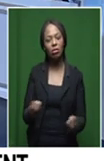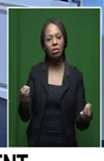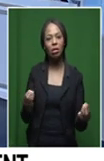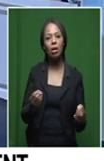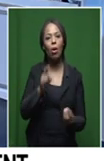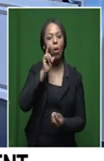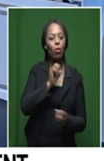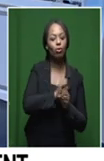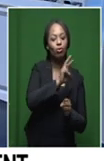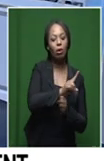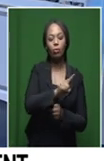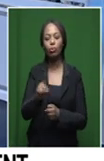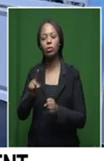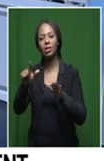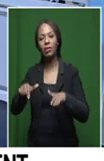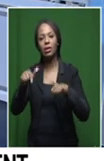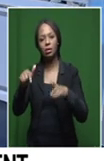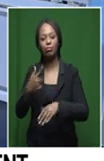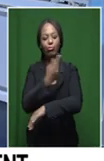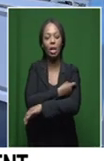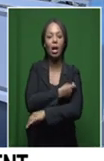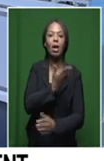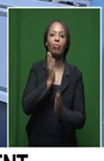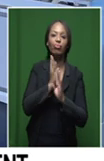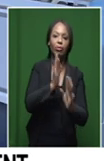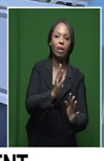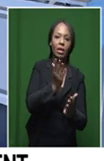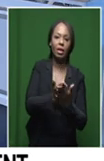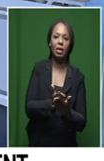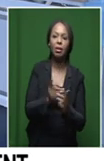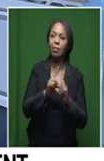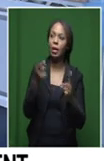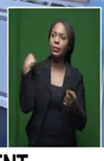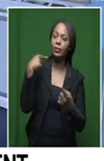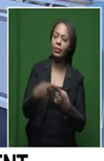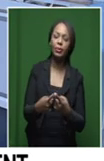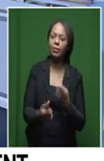ages of 12 and 17 would be able to go out and get the vaccine. But since then, what developments have come through?